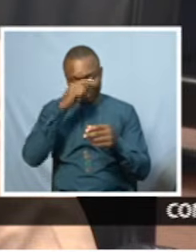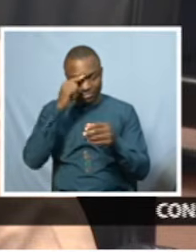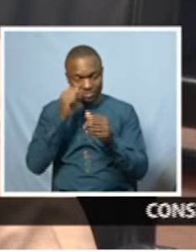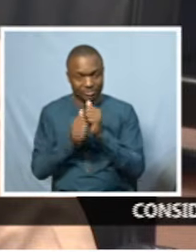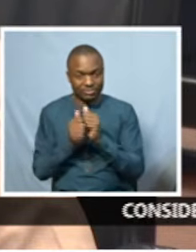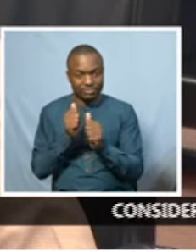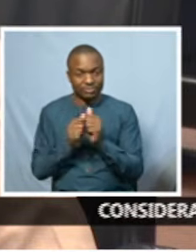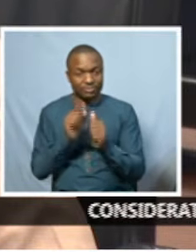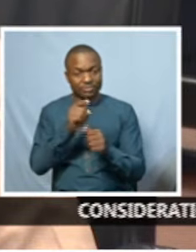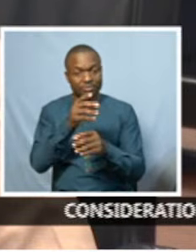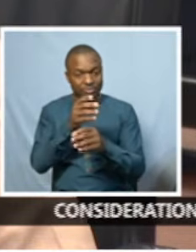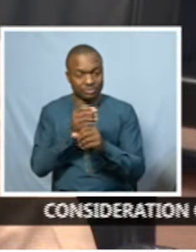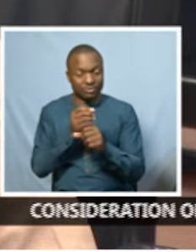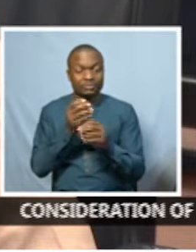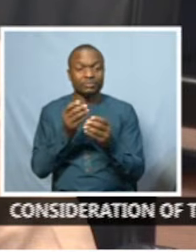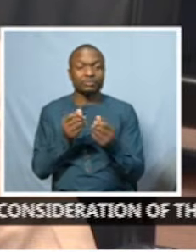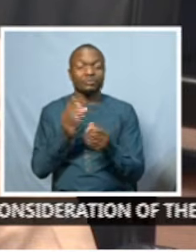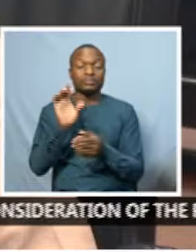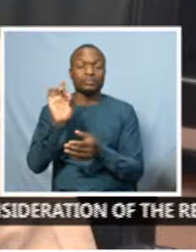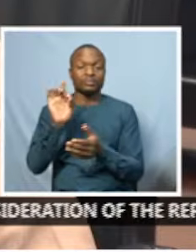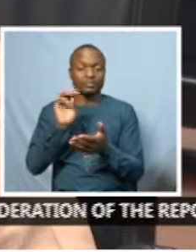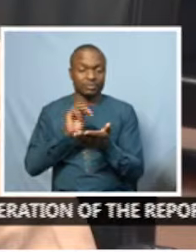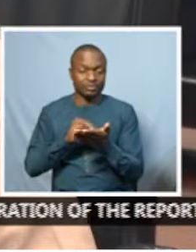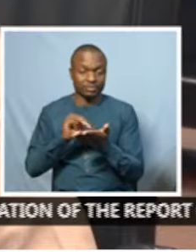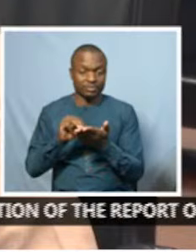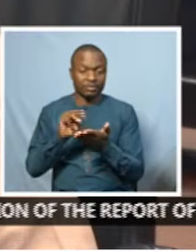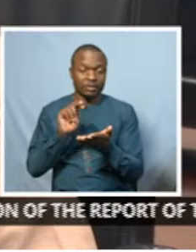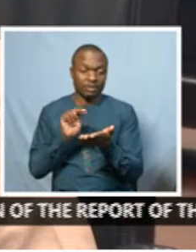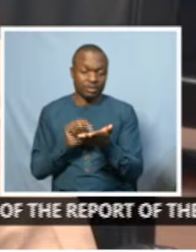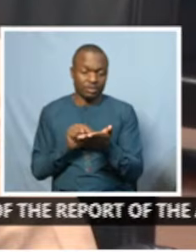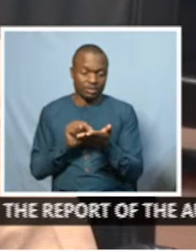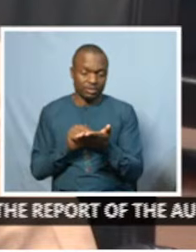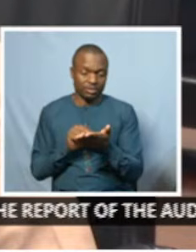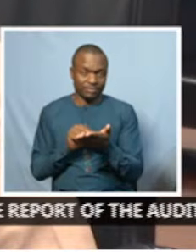you received the money on 8 million on November,